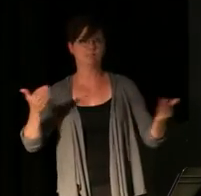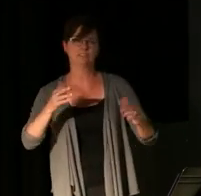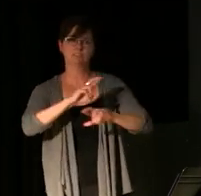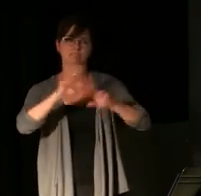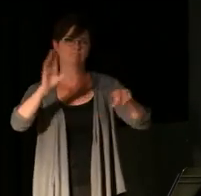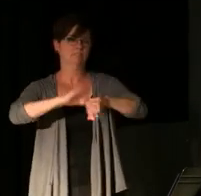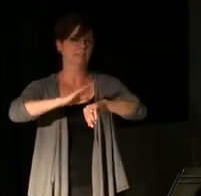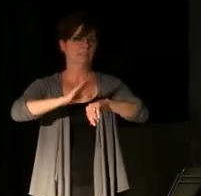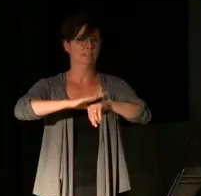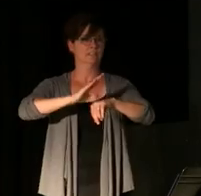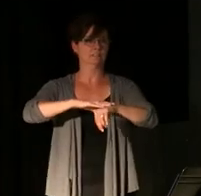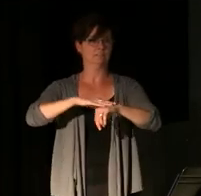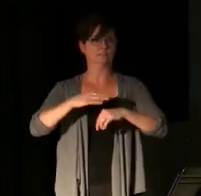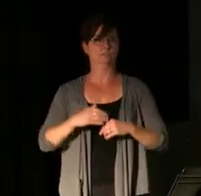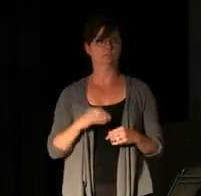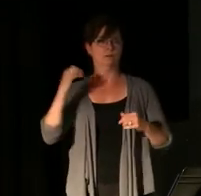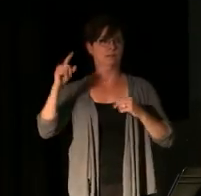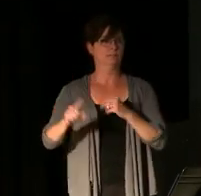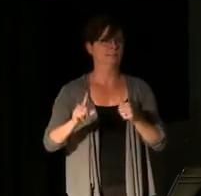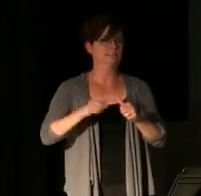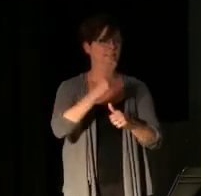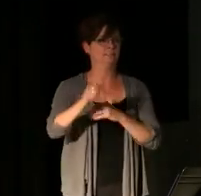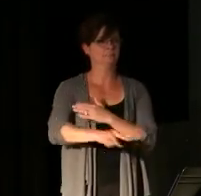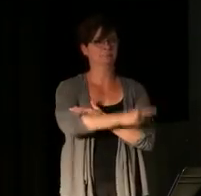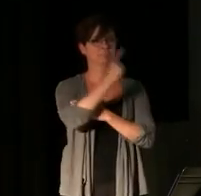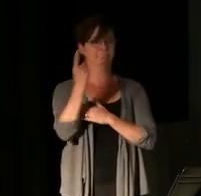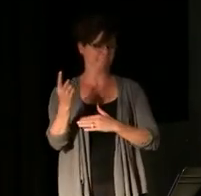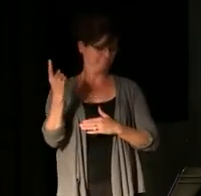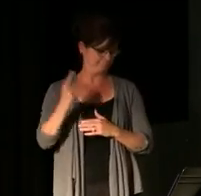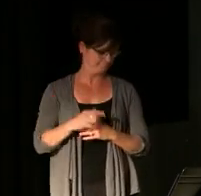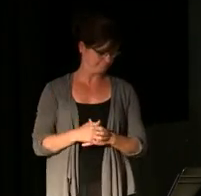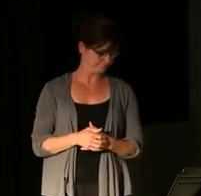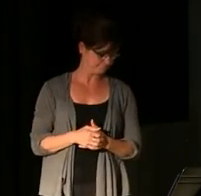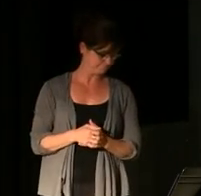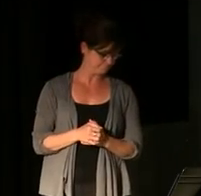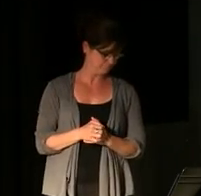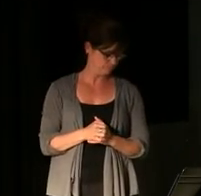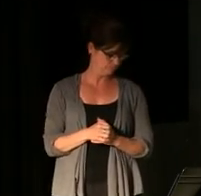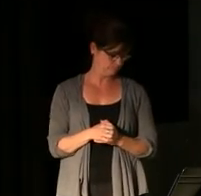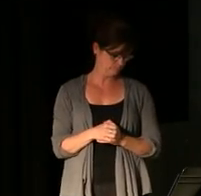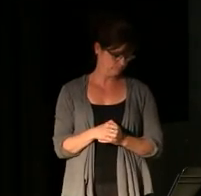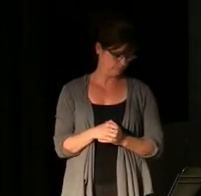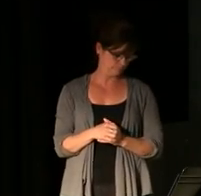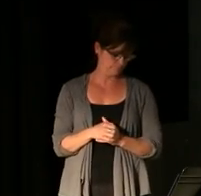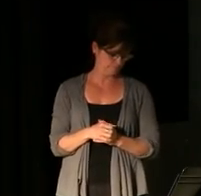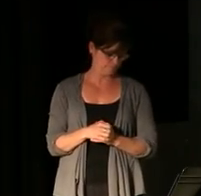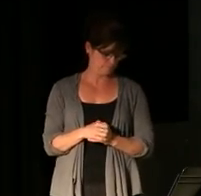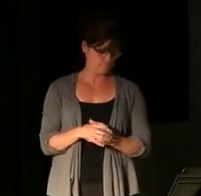future has begun. It's day one.